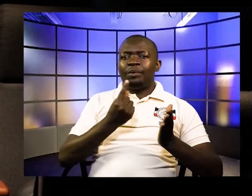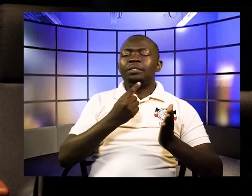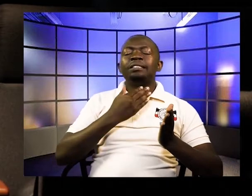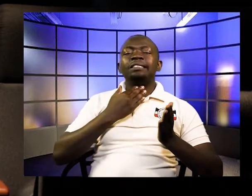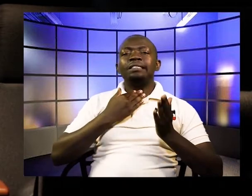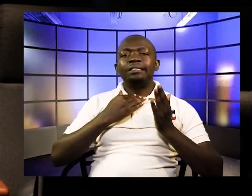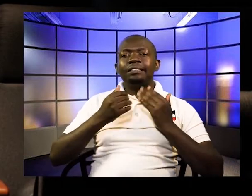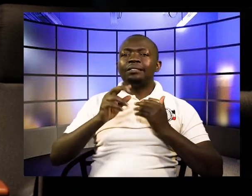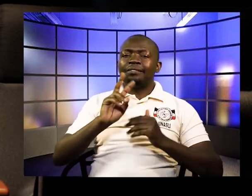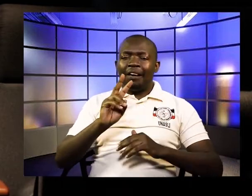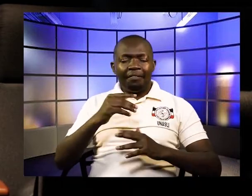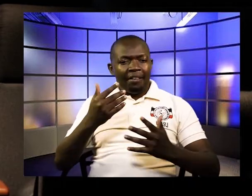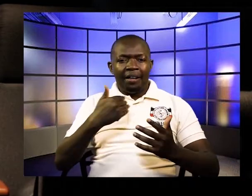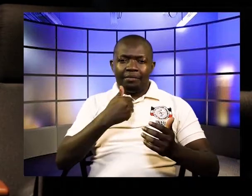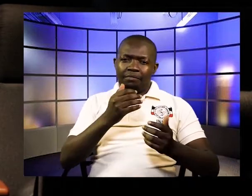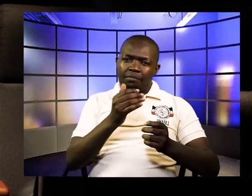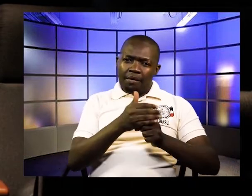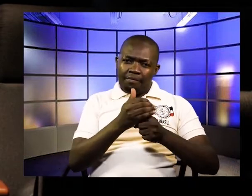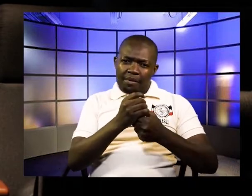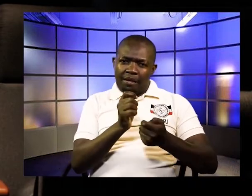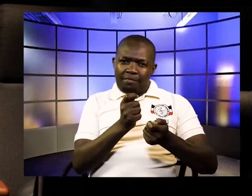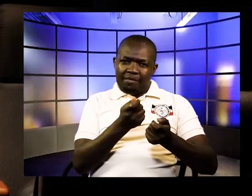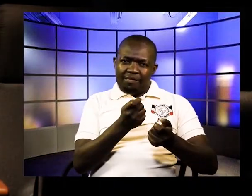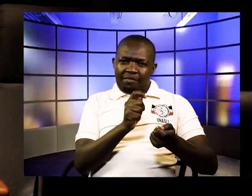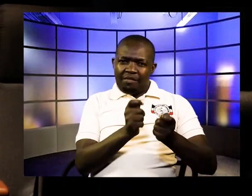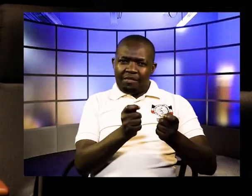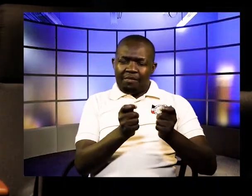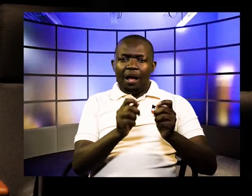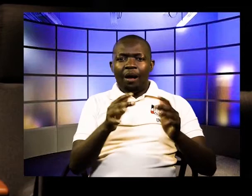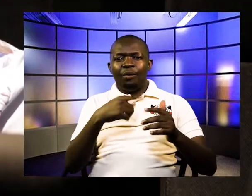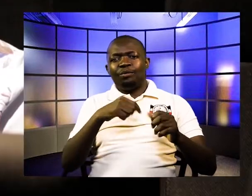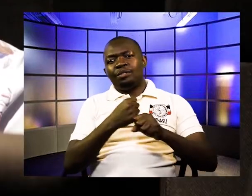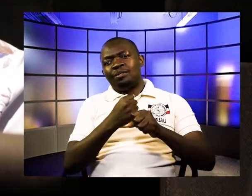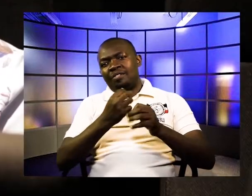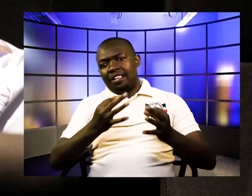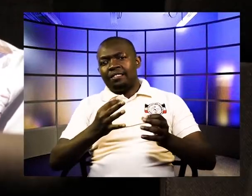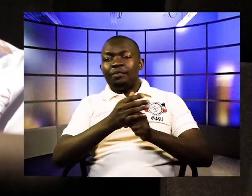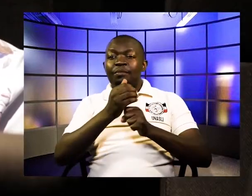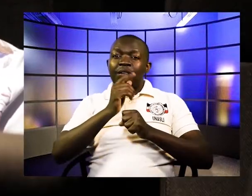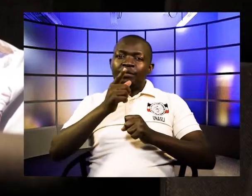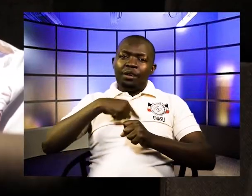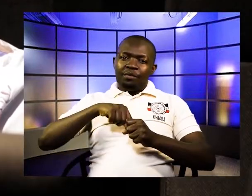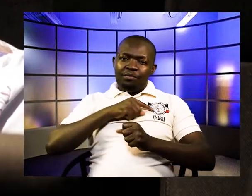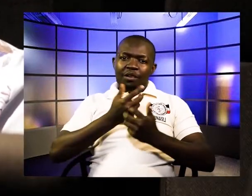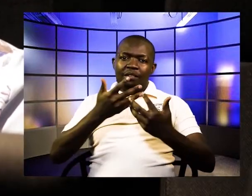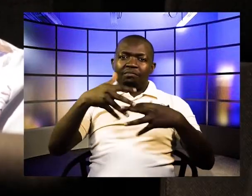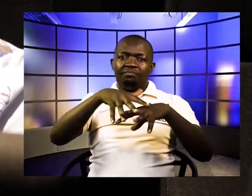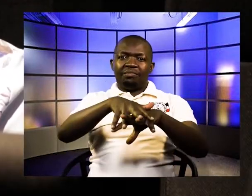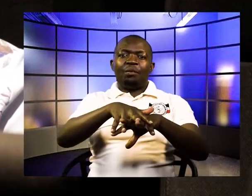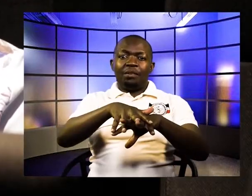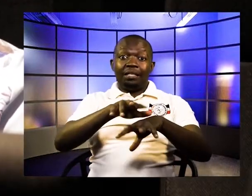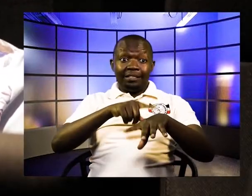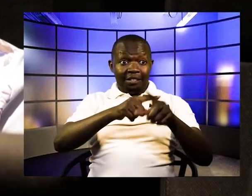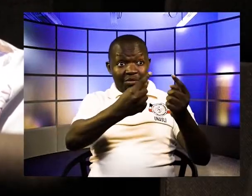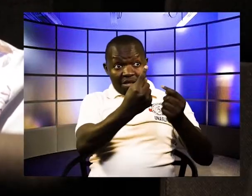make a little kind of adjustment with the way we do things to make sure that we are accommodative when they come to